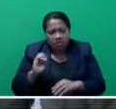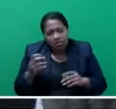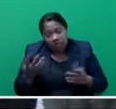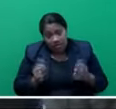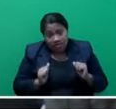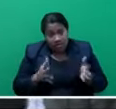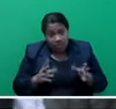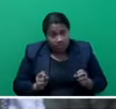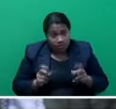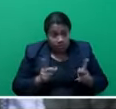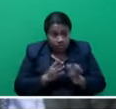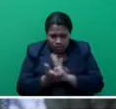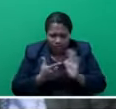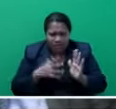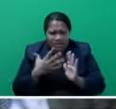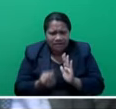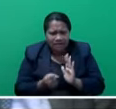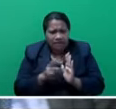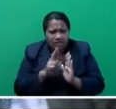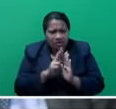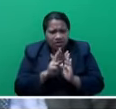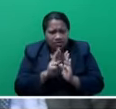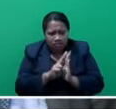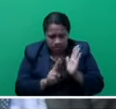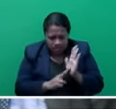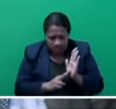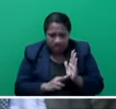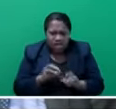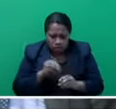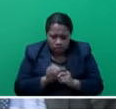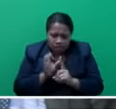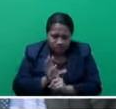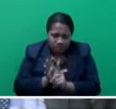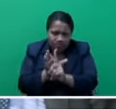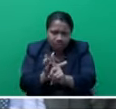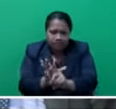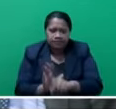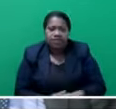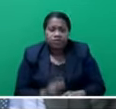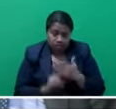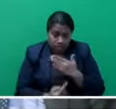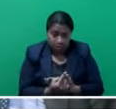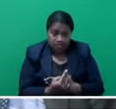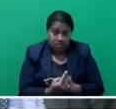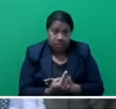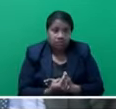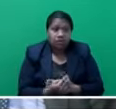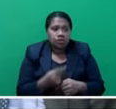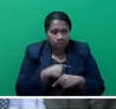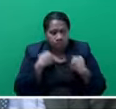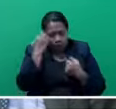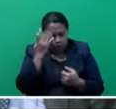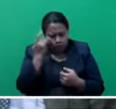were certain restrictions, including the need to actually go into quarantine. These referrals are made with due consideration